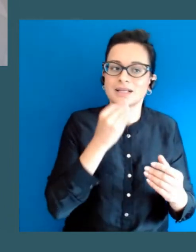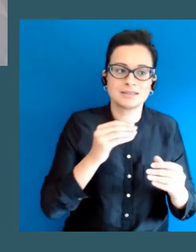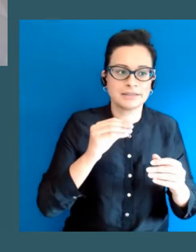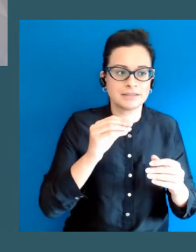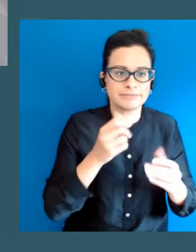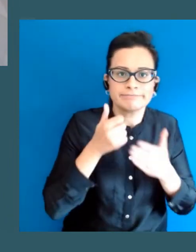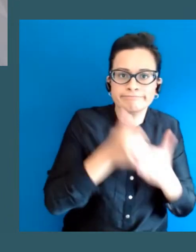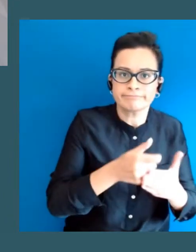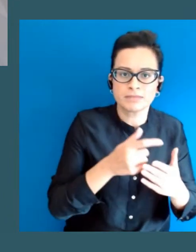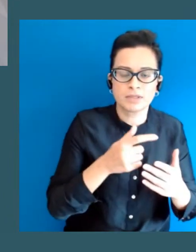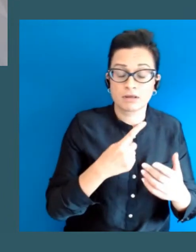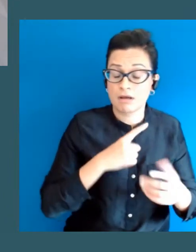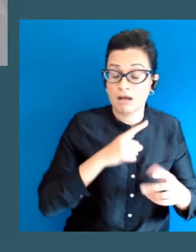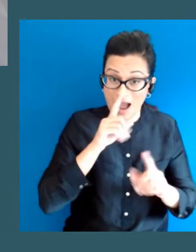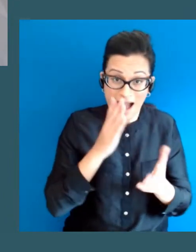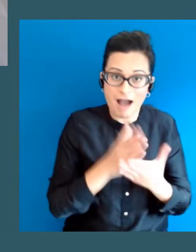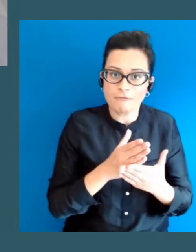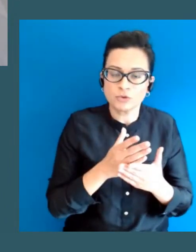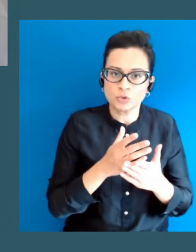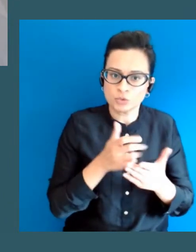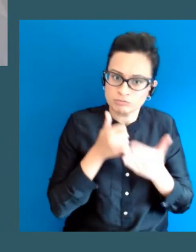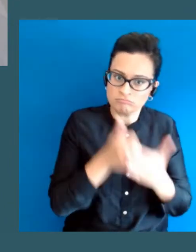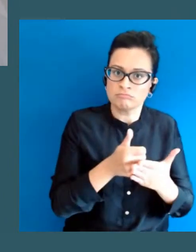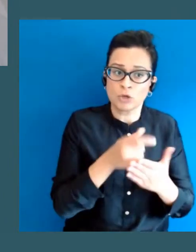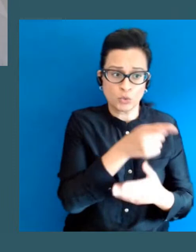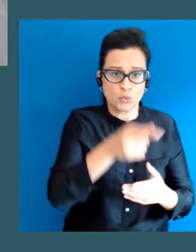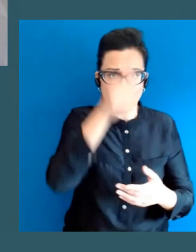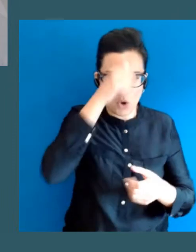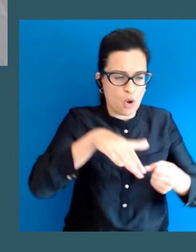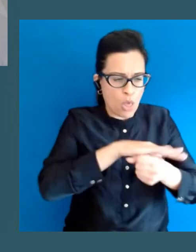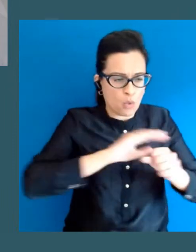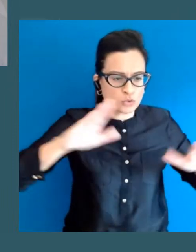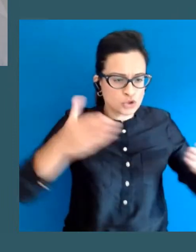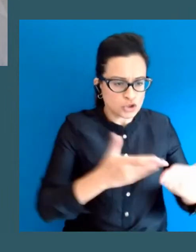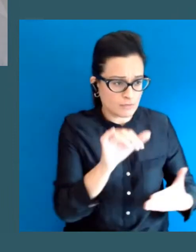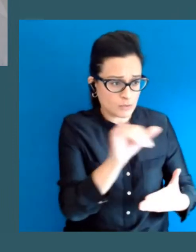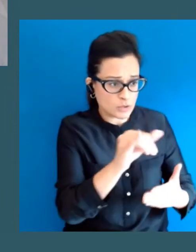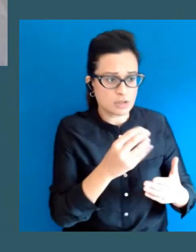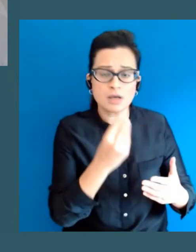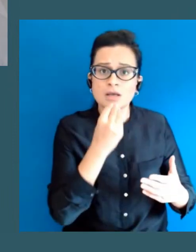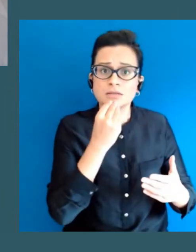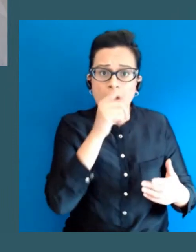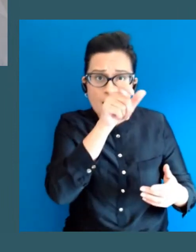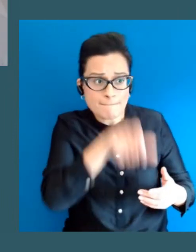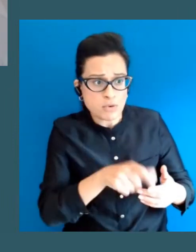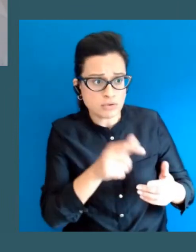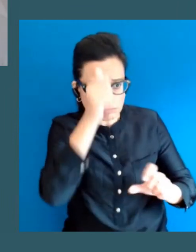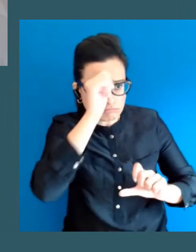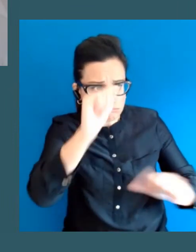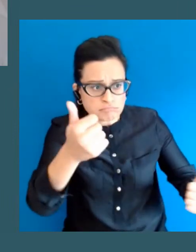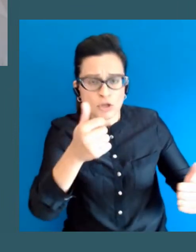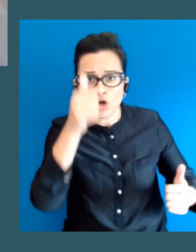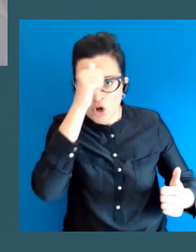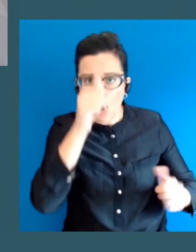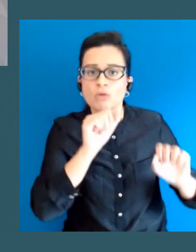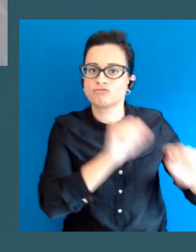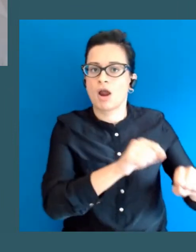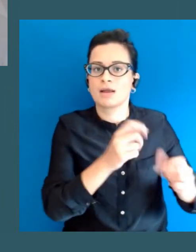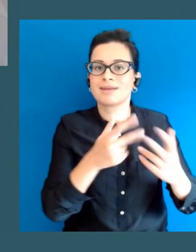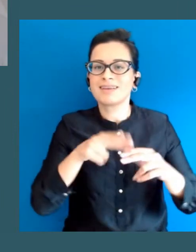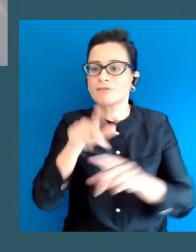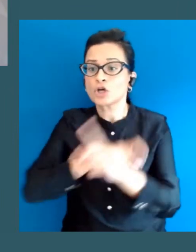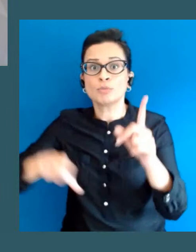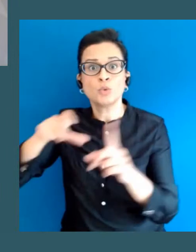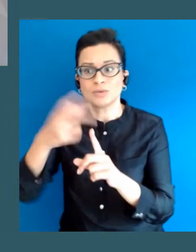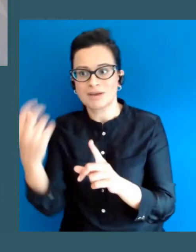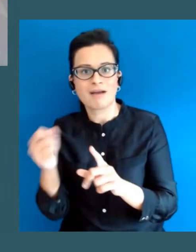enough, knowing your local service, do they have dietetic input? Equally, possibly knowing some of the community dietitians, do they